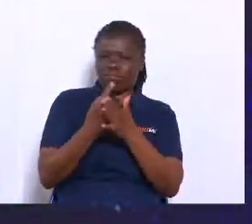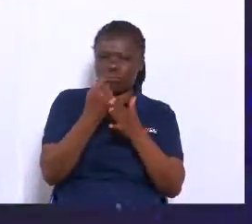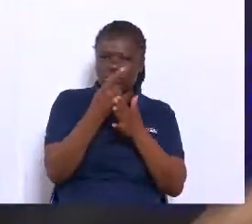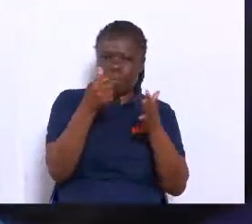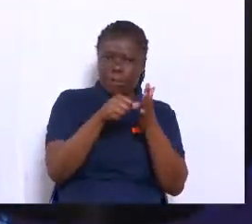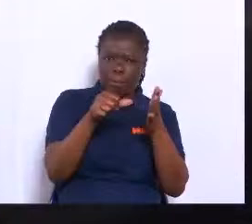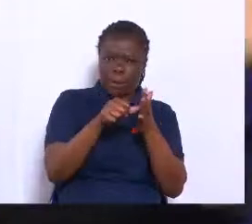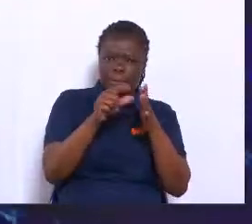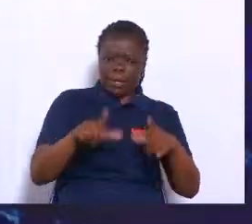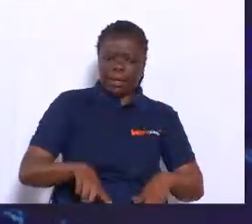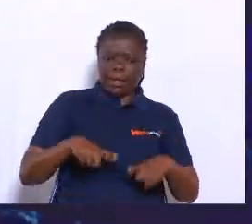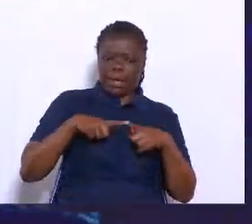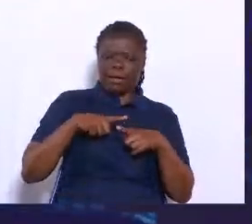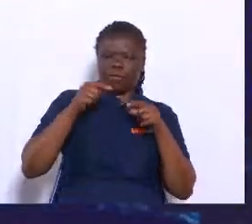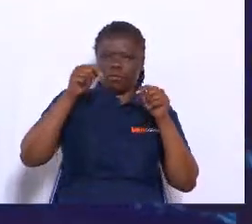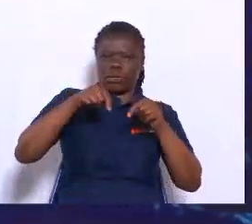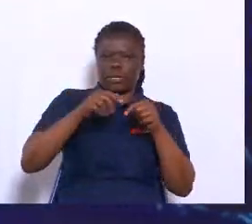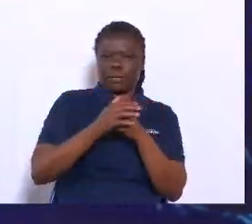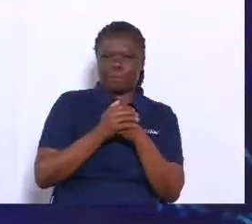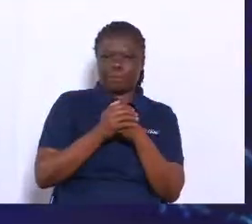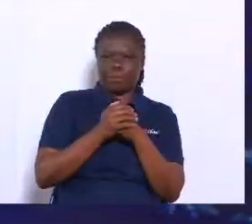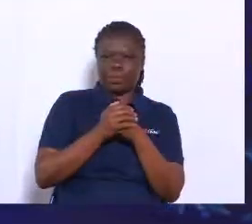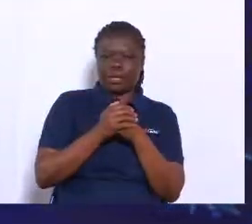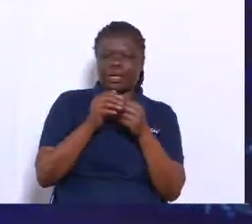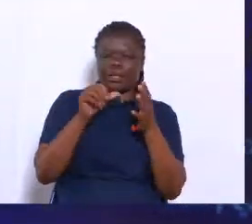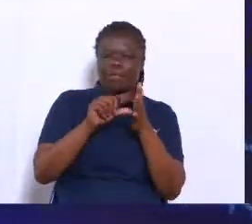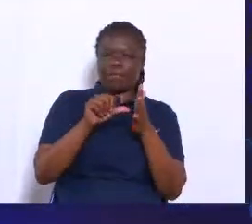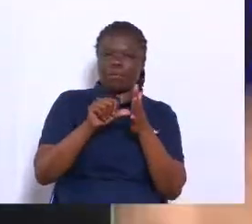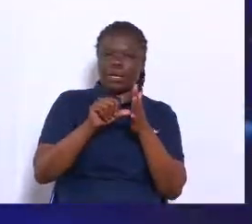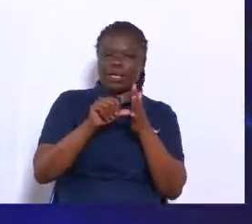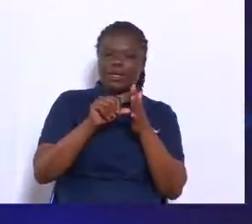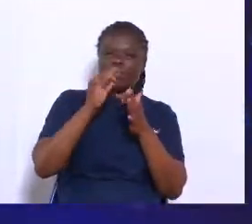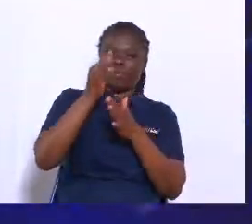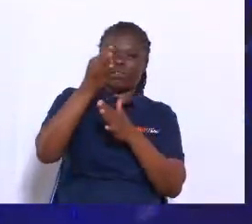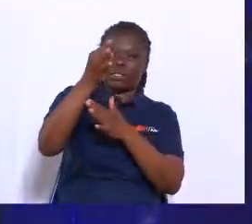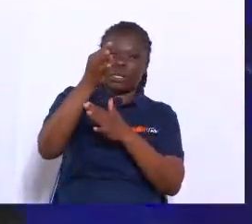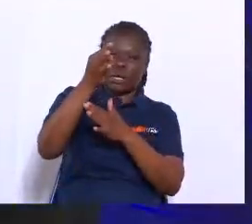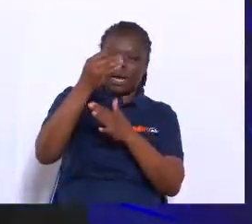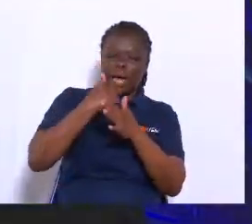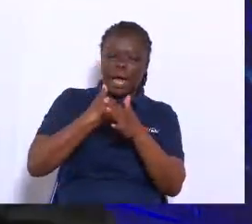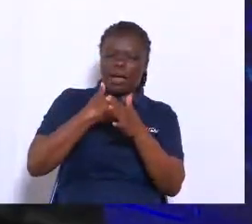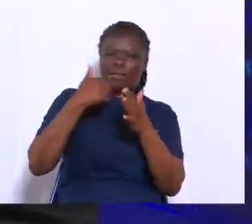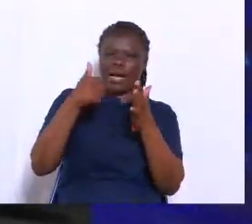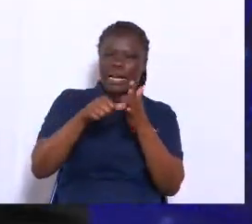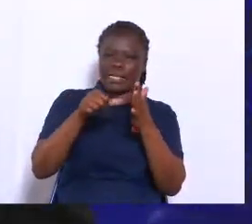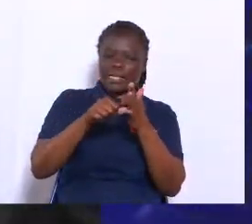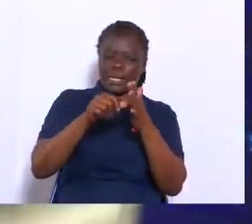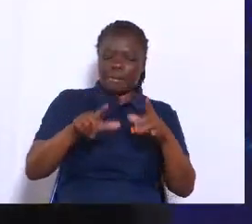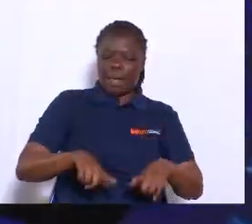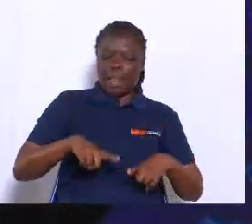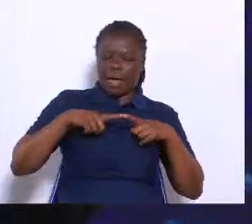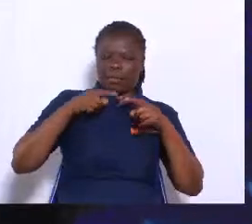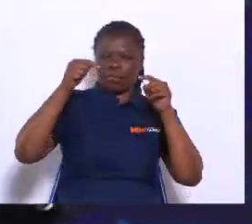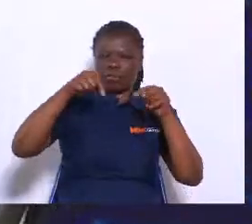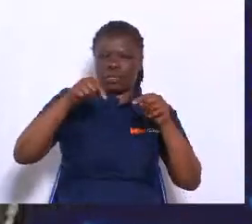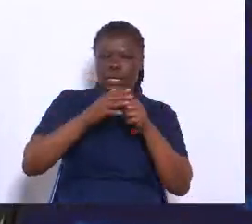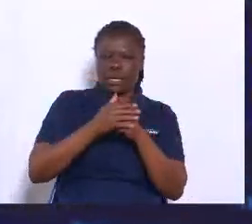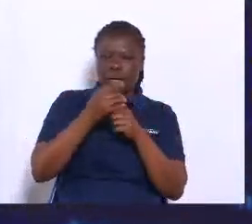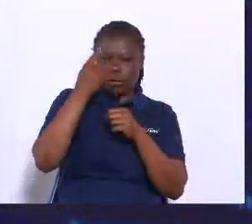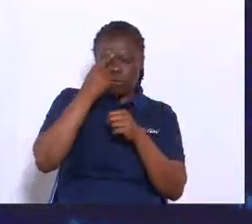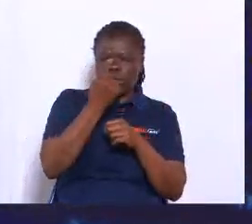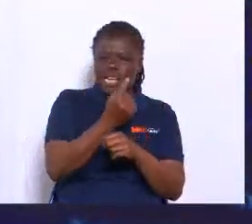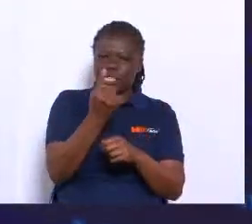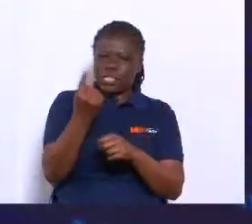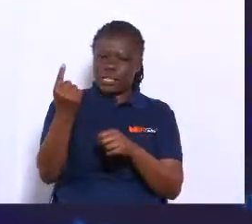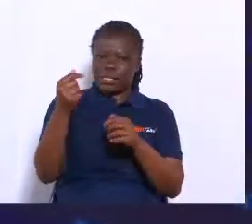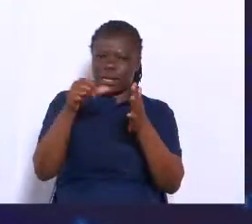today. Somebody says, I don't have to wait about the crisis in the future because I have a crisis in my life today. For every